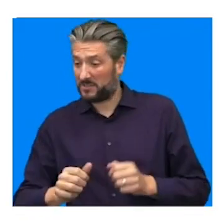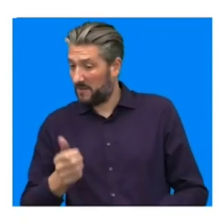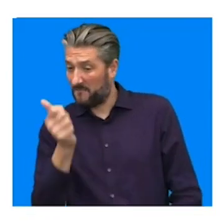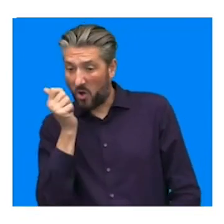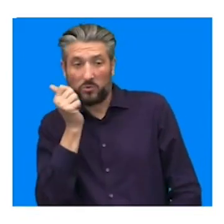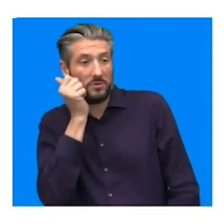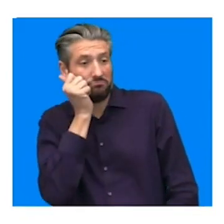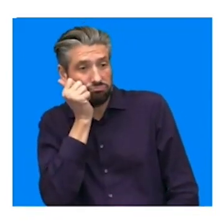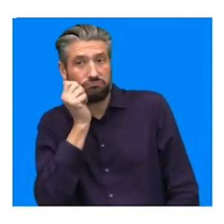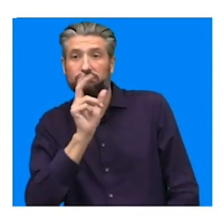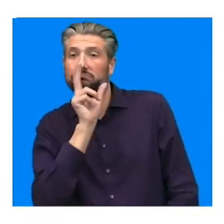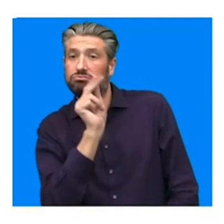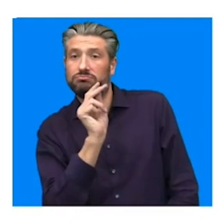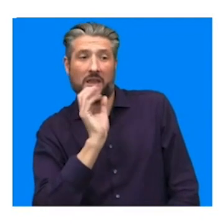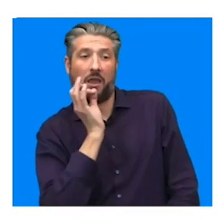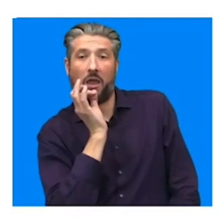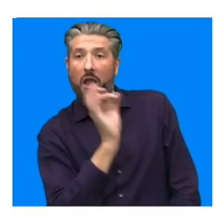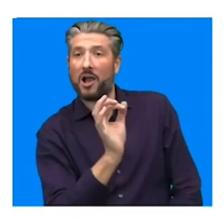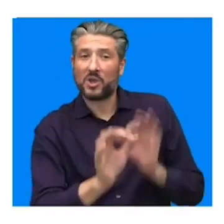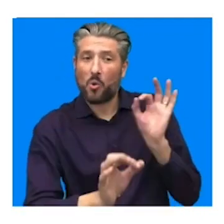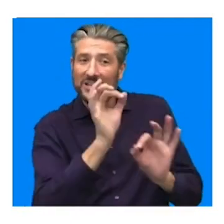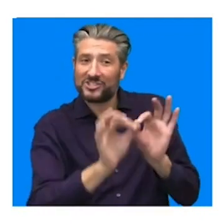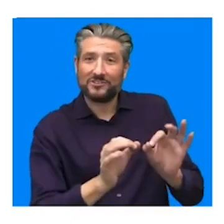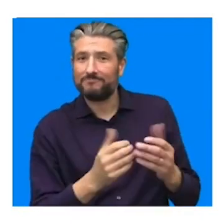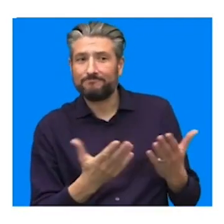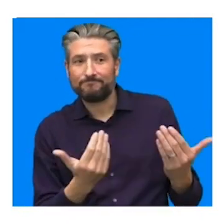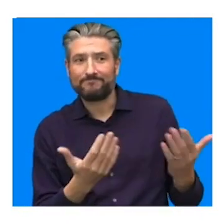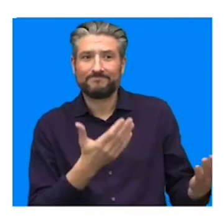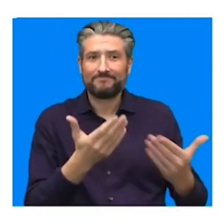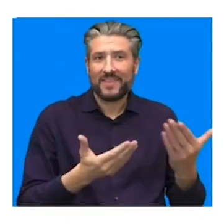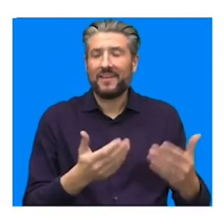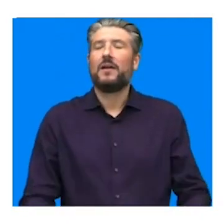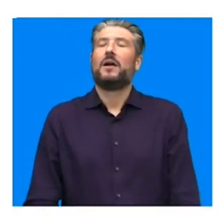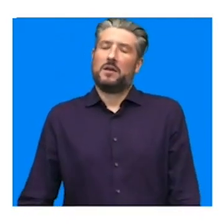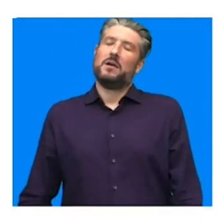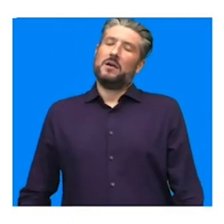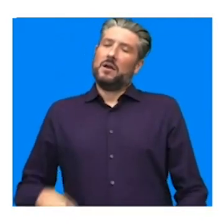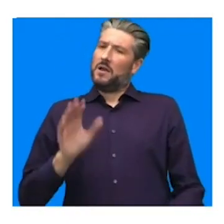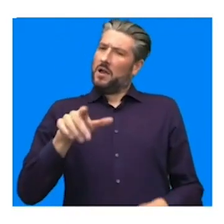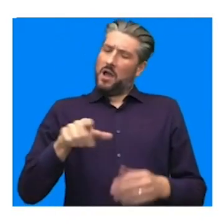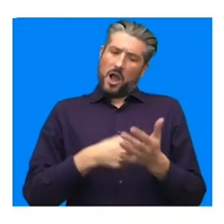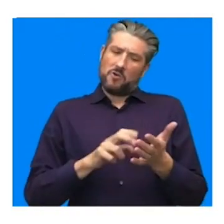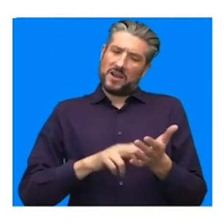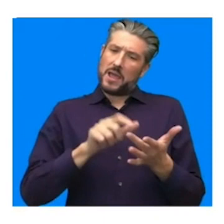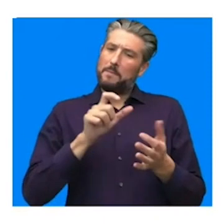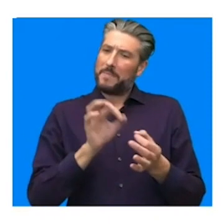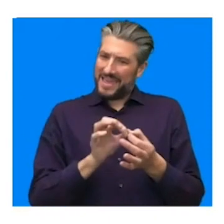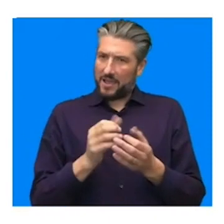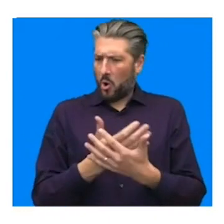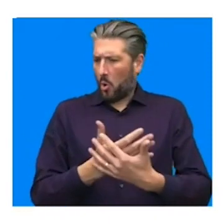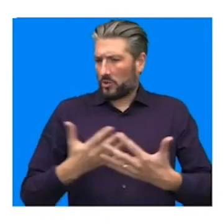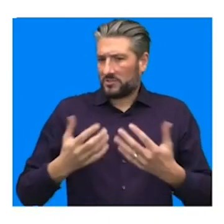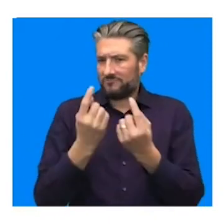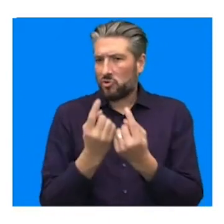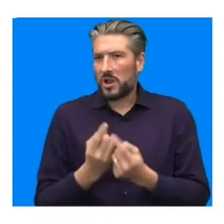there. Great. So John, the RNIB does do a lot of product development, I think, doesn't it? Lots of different